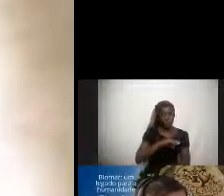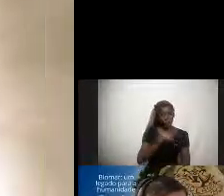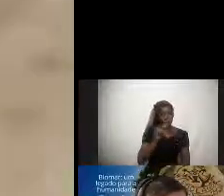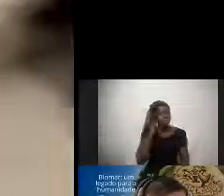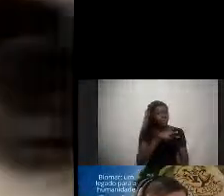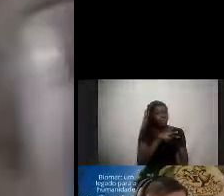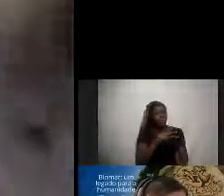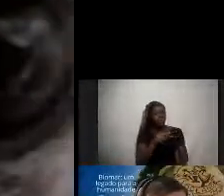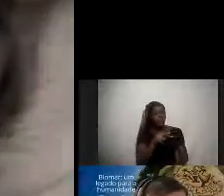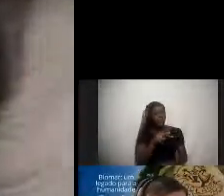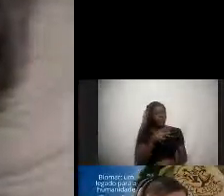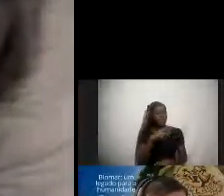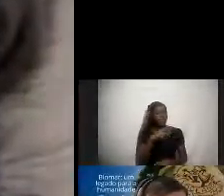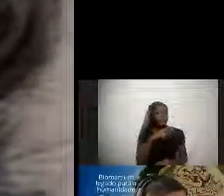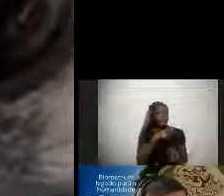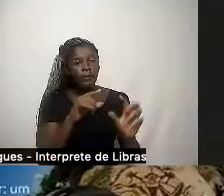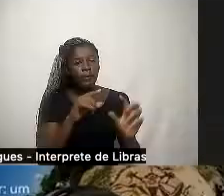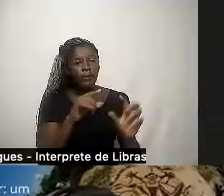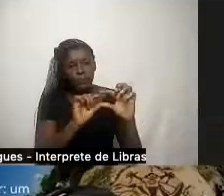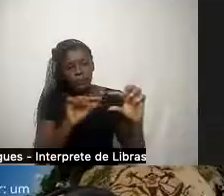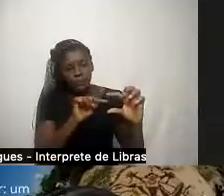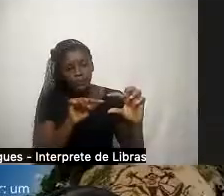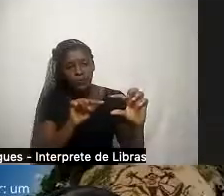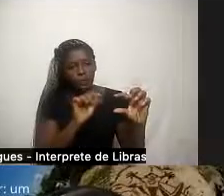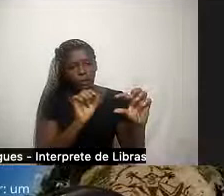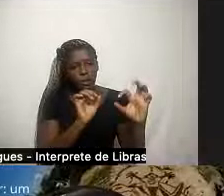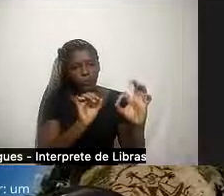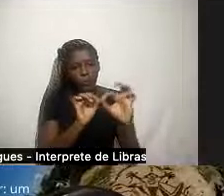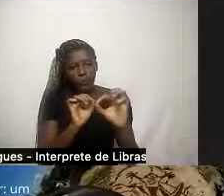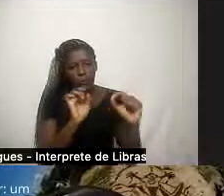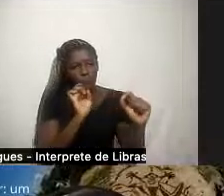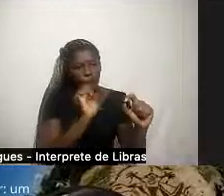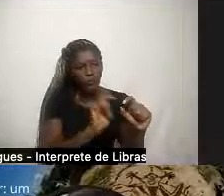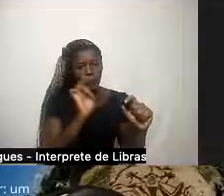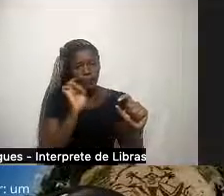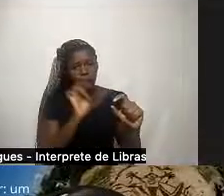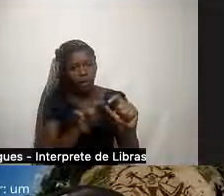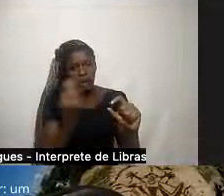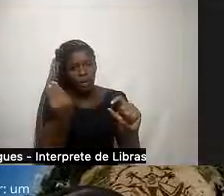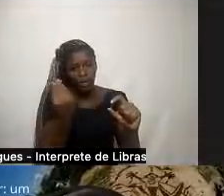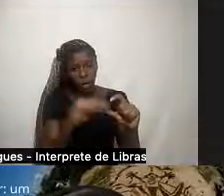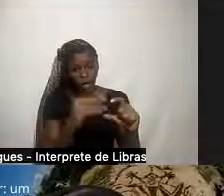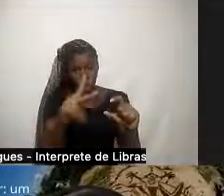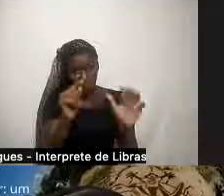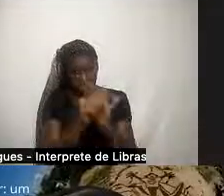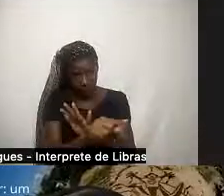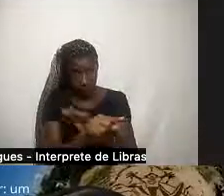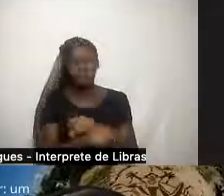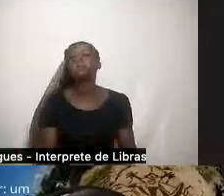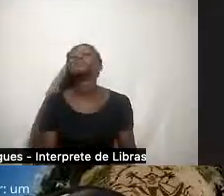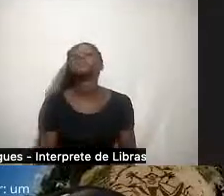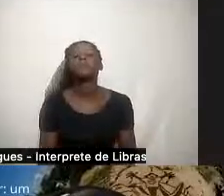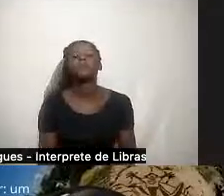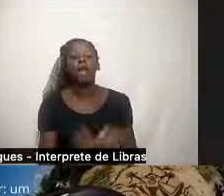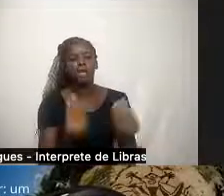So this is the button with two balloons. You click there and you